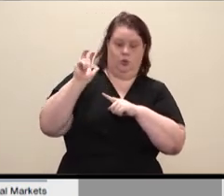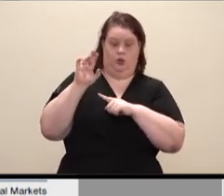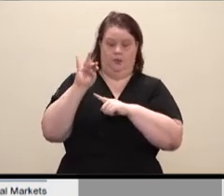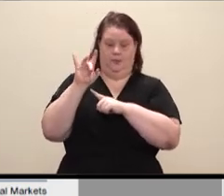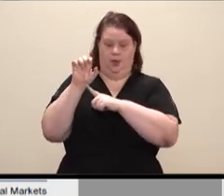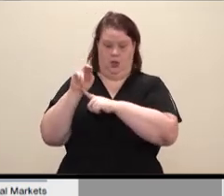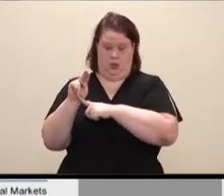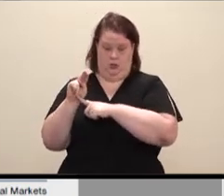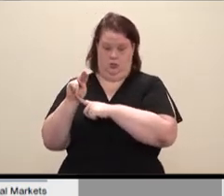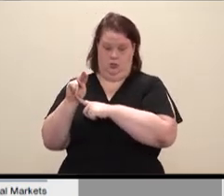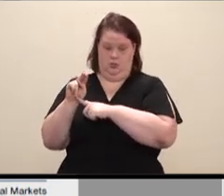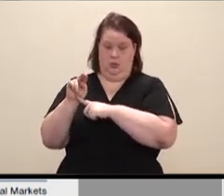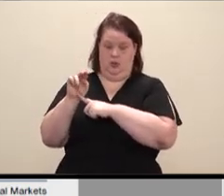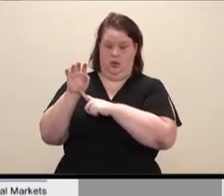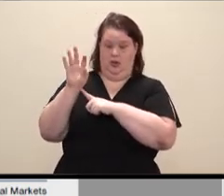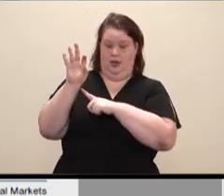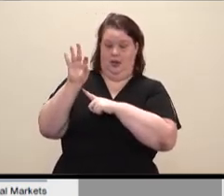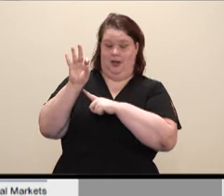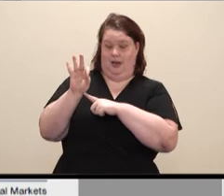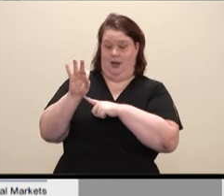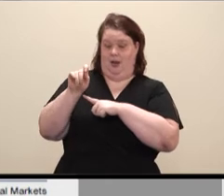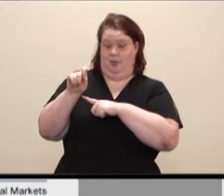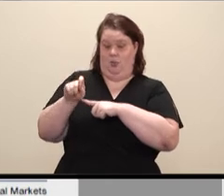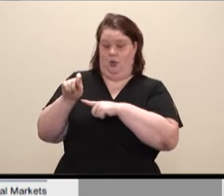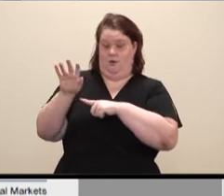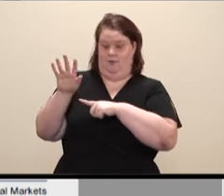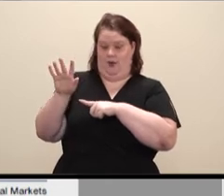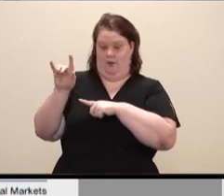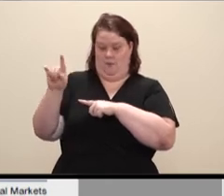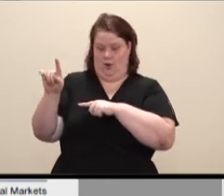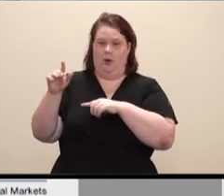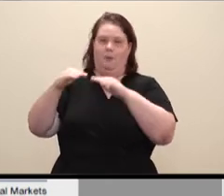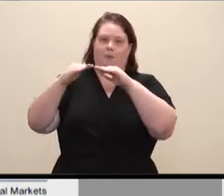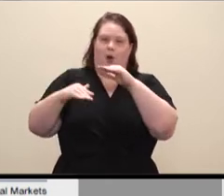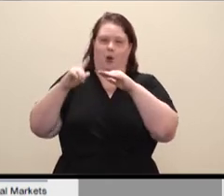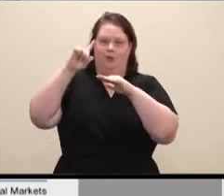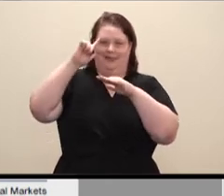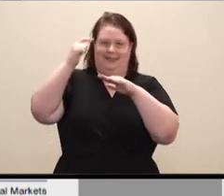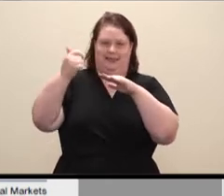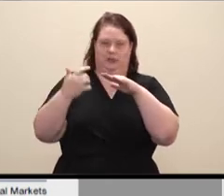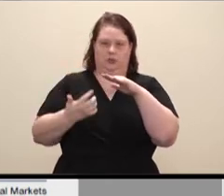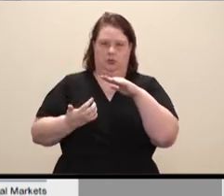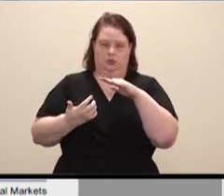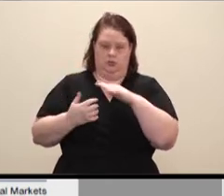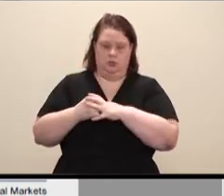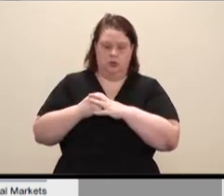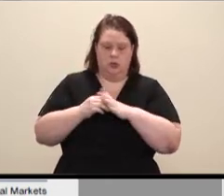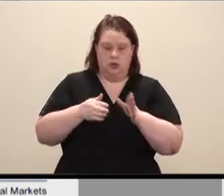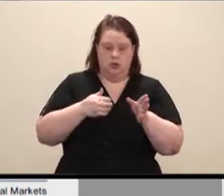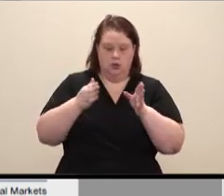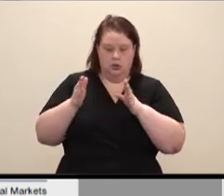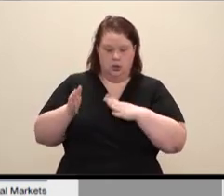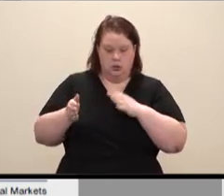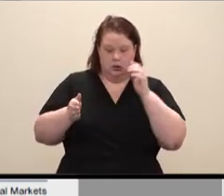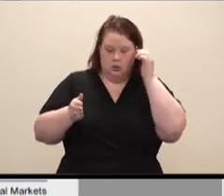$300 million is 9.51 cents or below 10 cents. A lot, you know. And